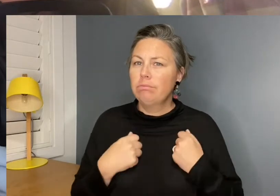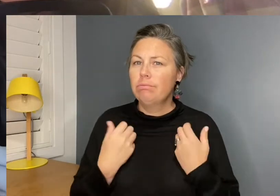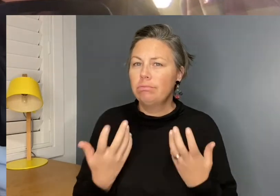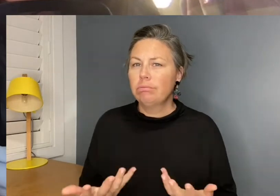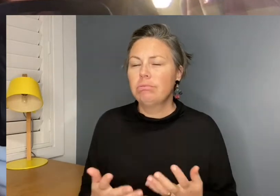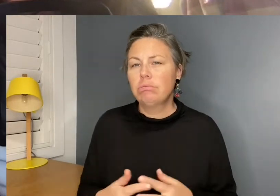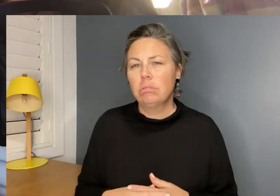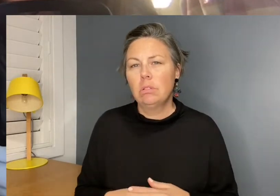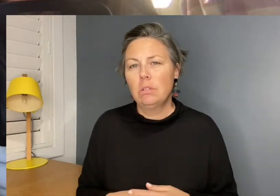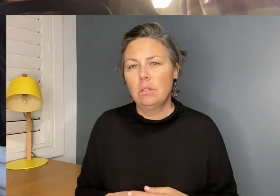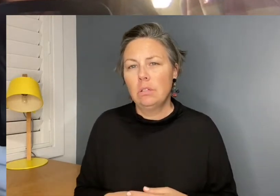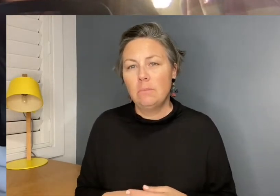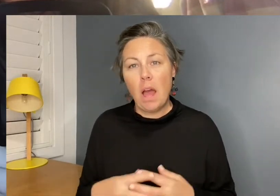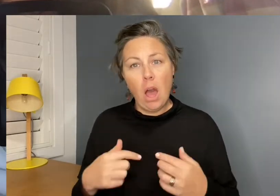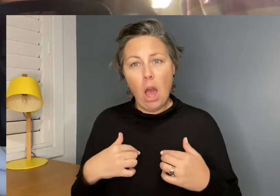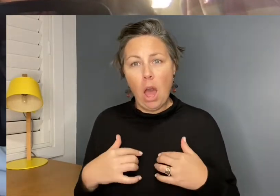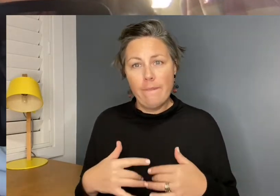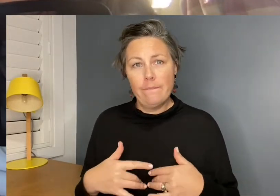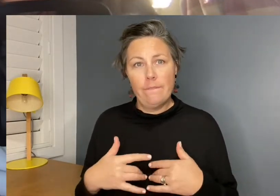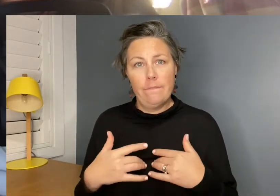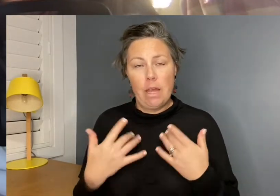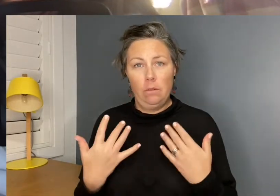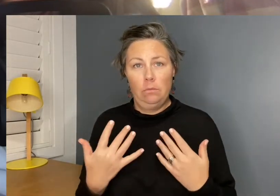and stuff in different positions.